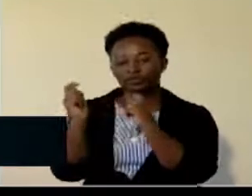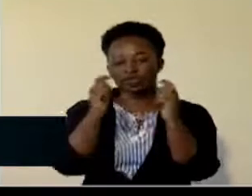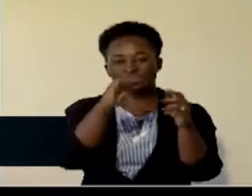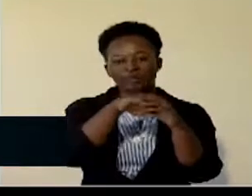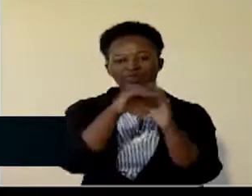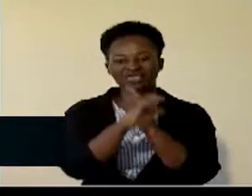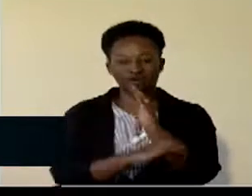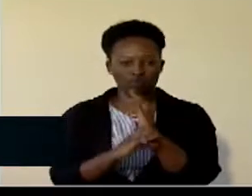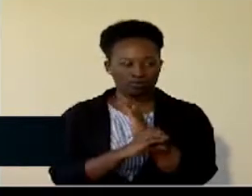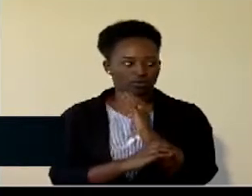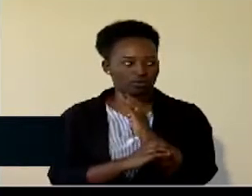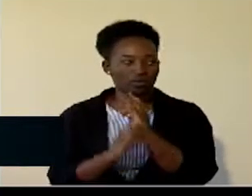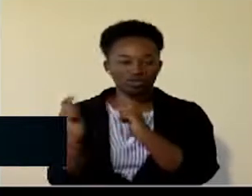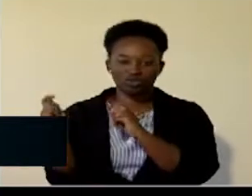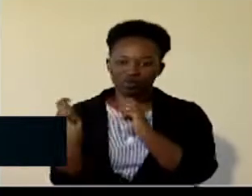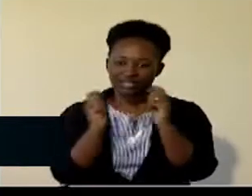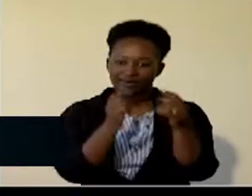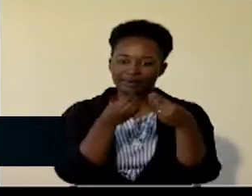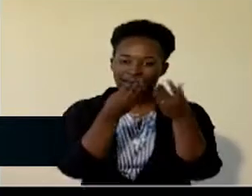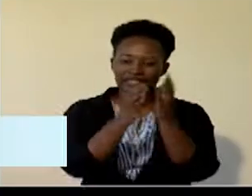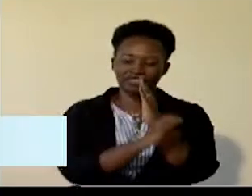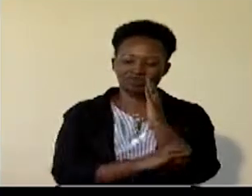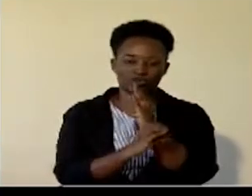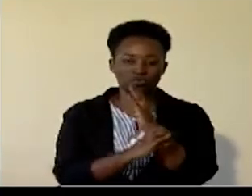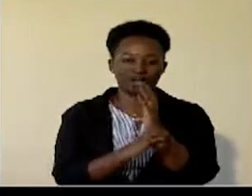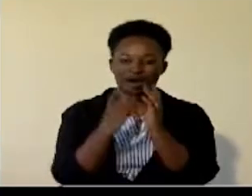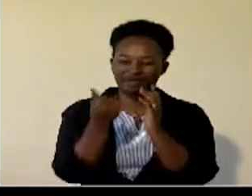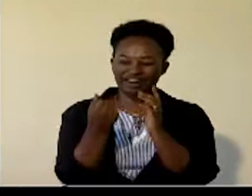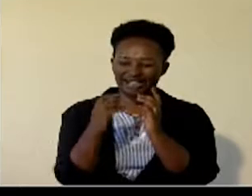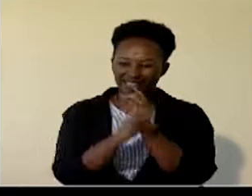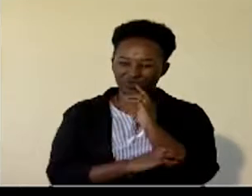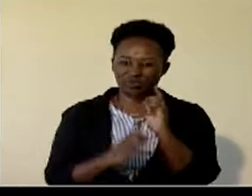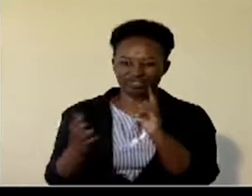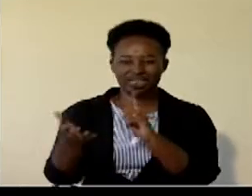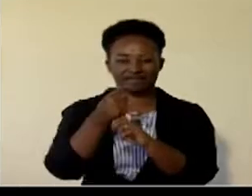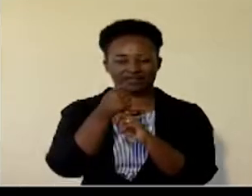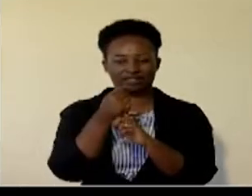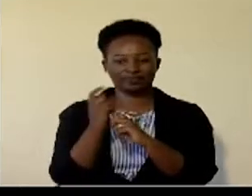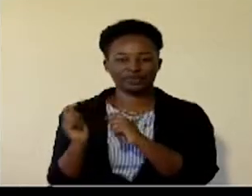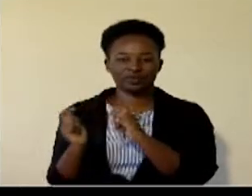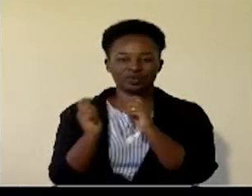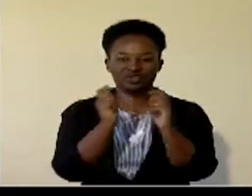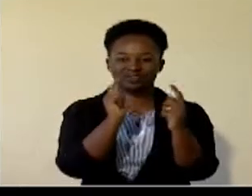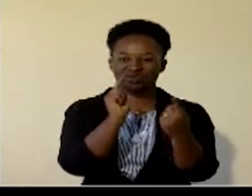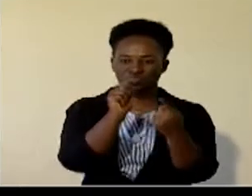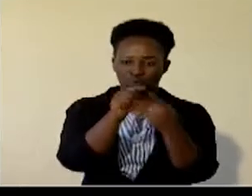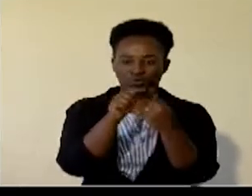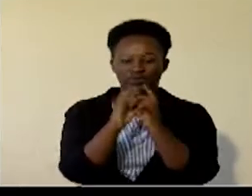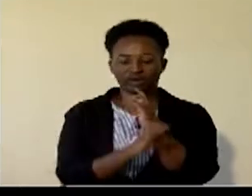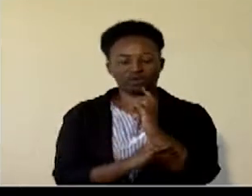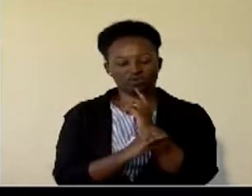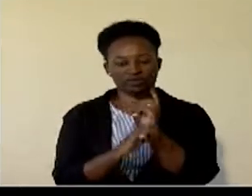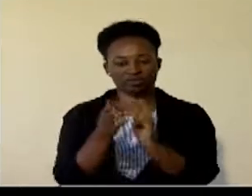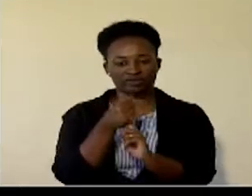country. To the country. That is what the country received. Transfers to the country,